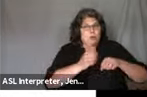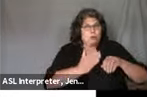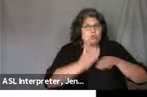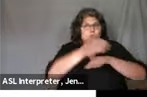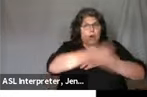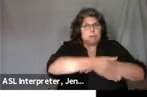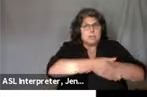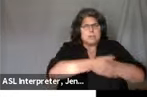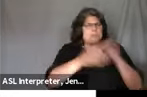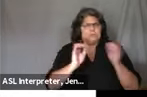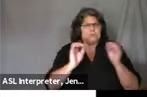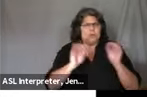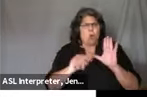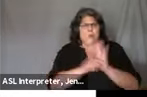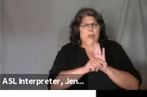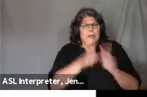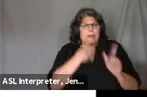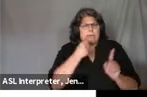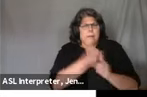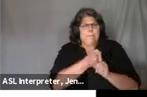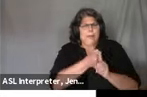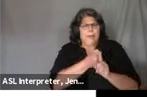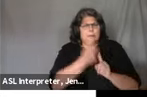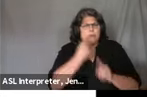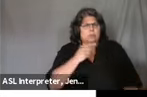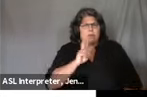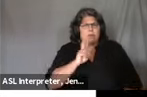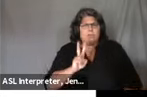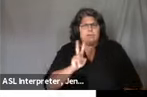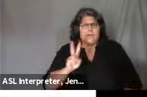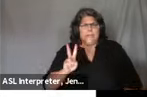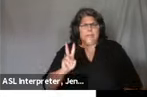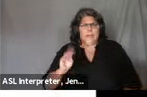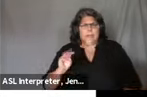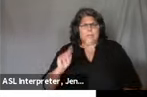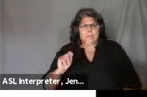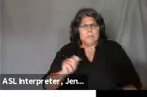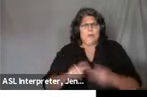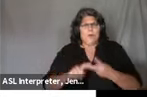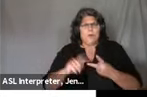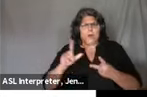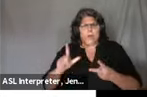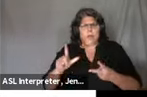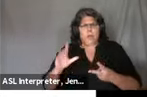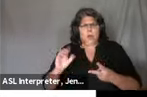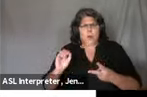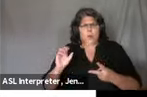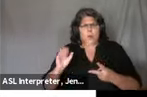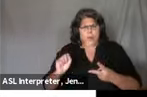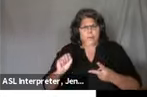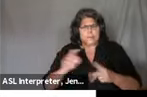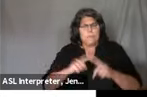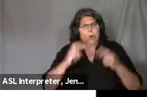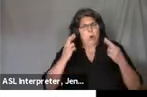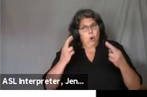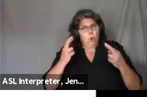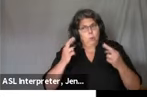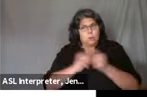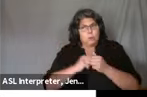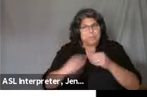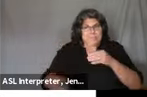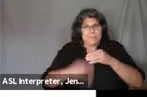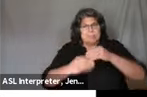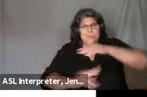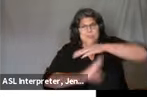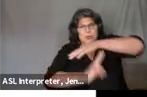negative impact related to VMT or LOS. Of course, the hope is that with this additional crossing that allows people